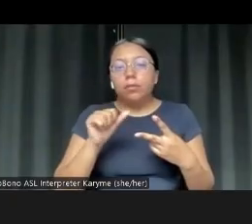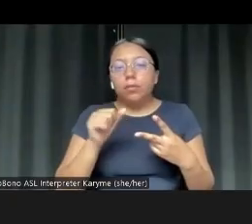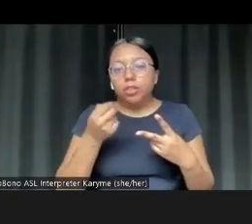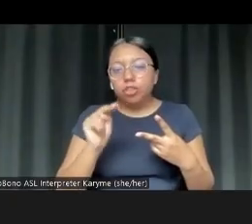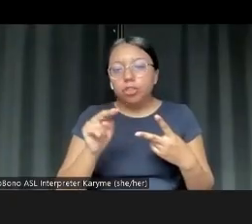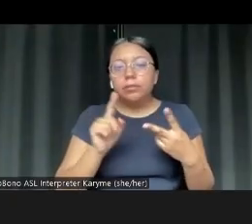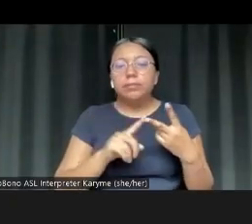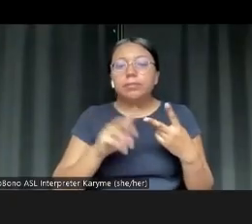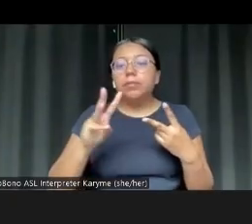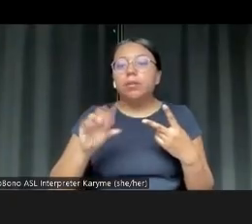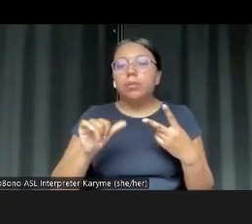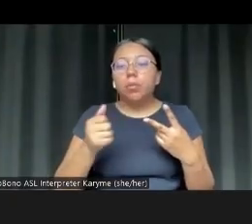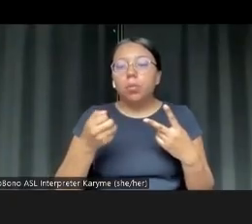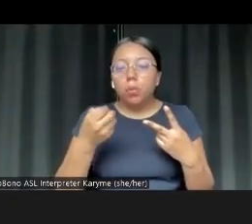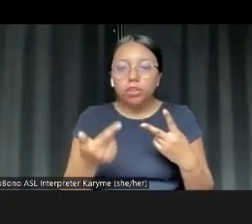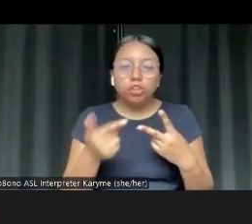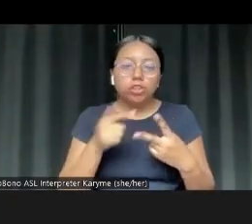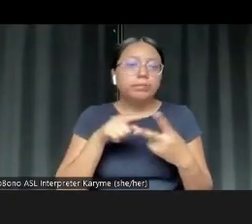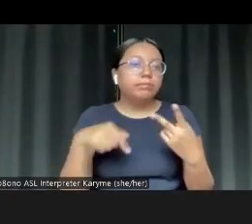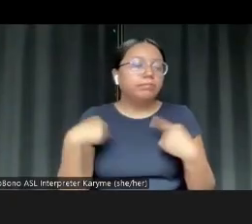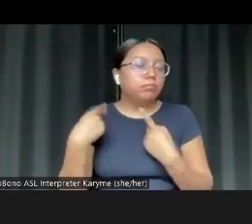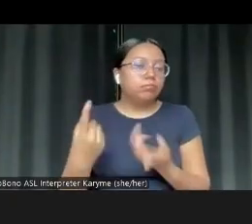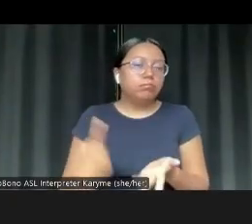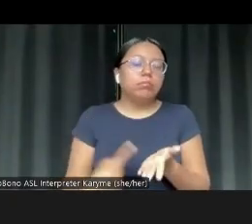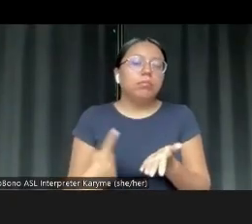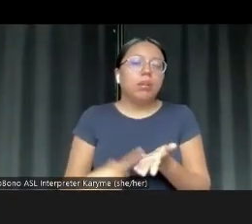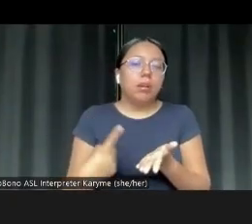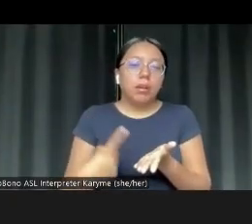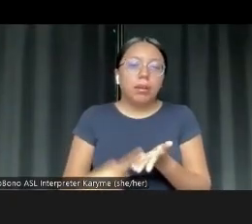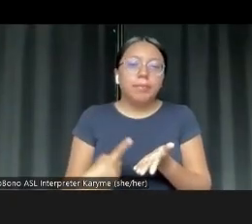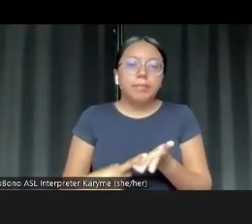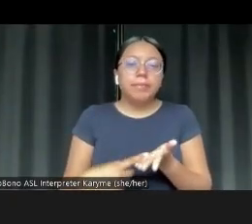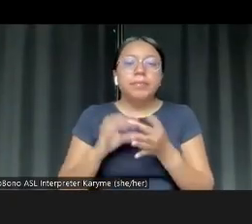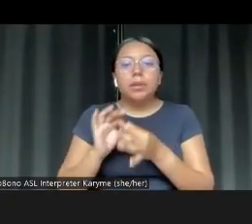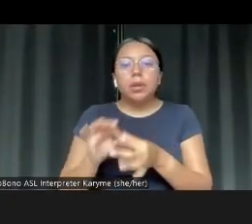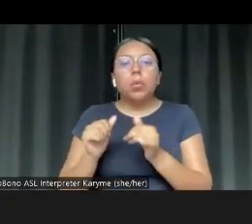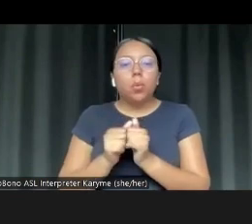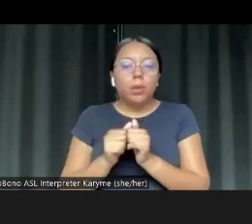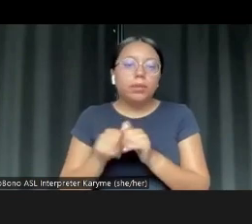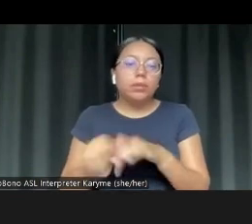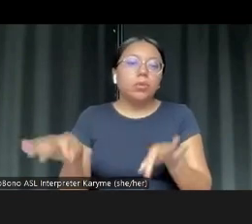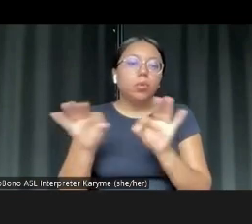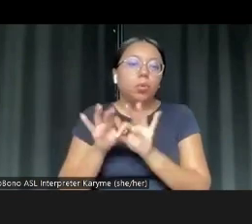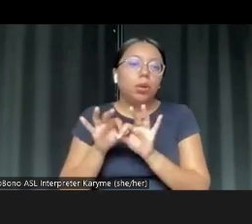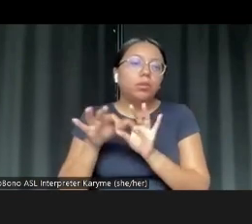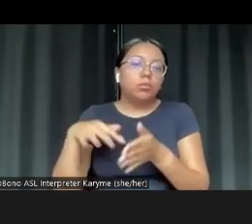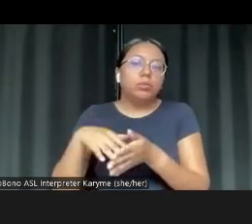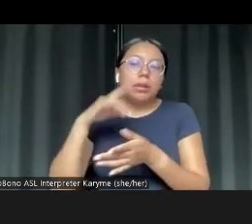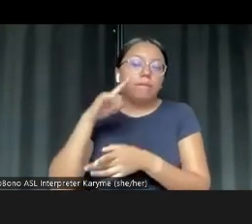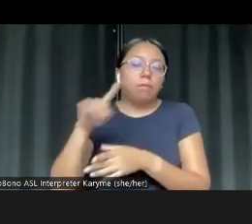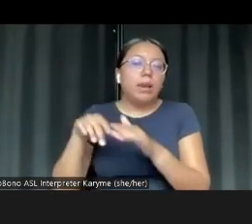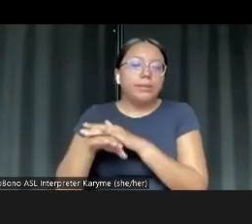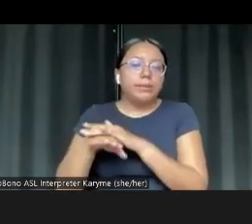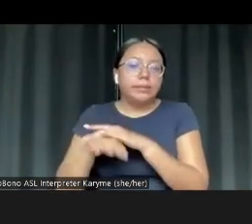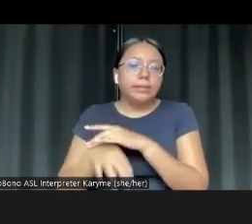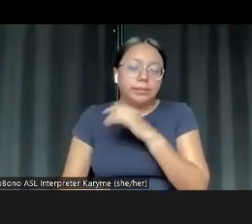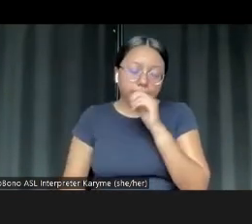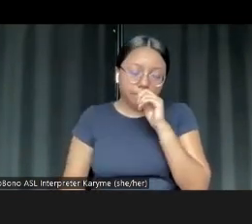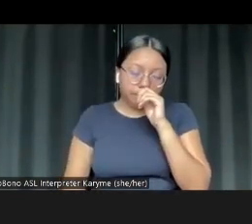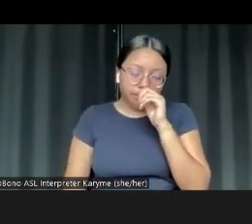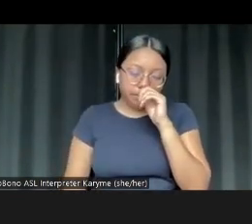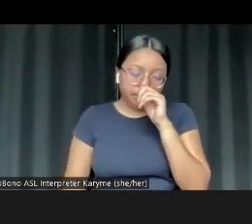been the most discussed and debated around the critical study of access. And I write about this in my book,